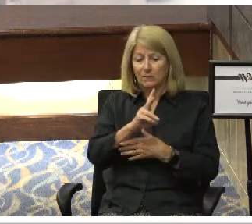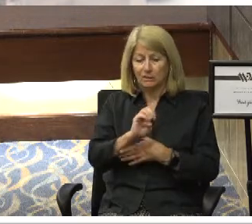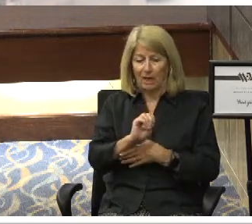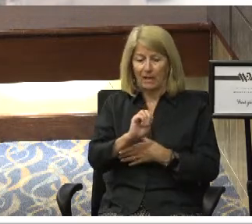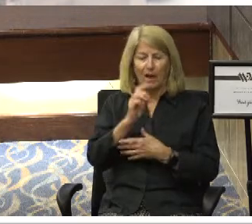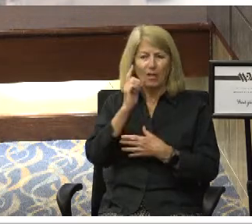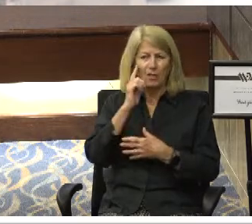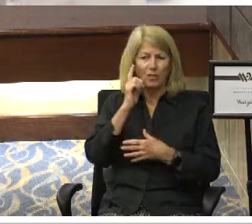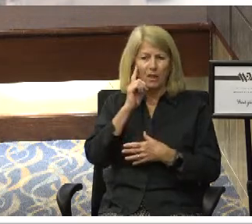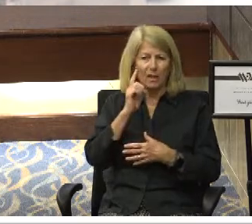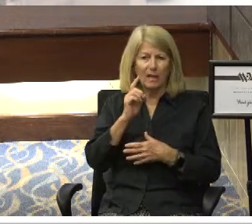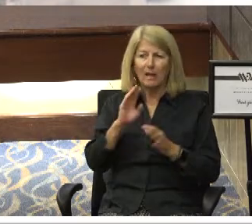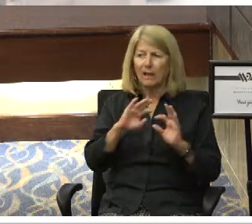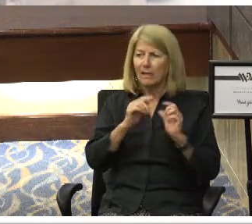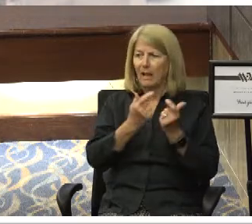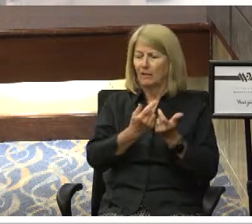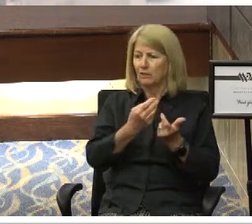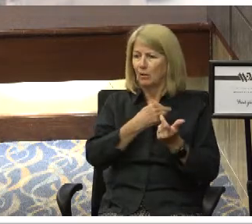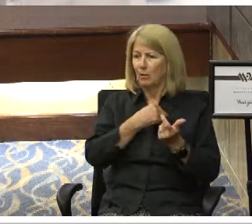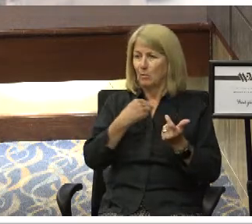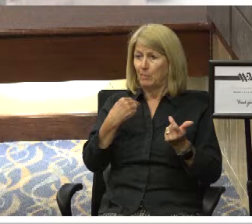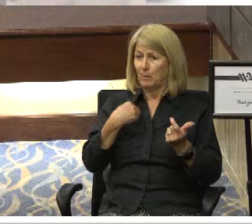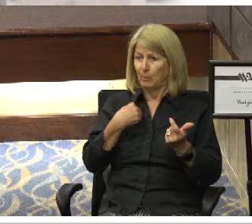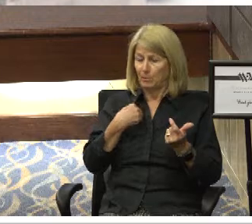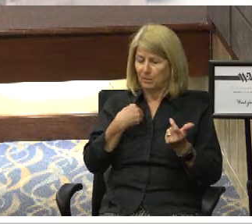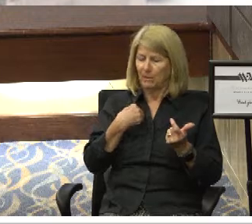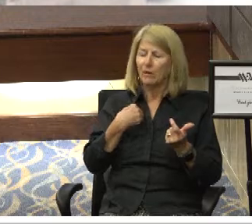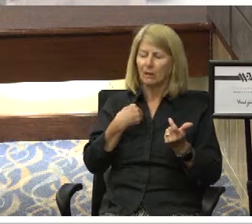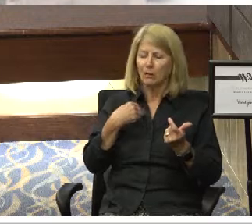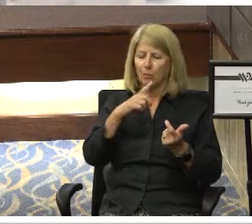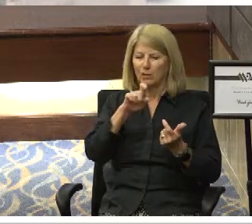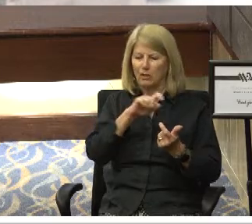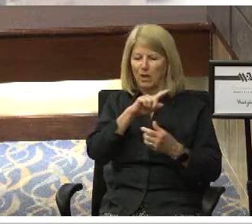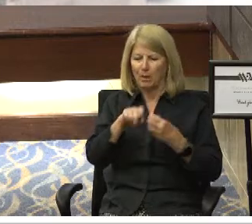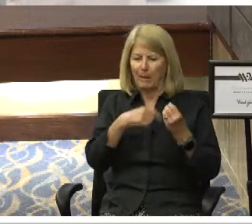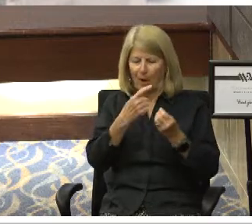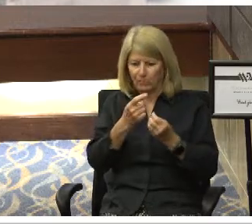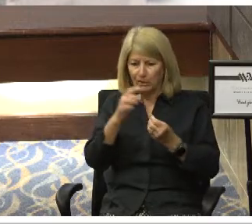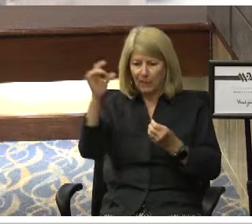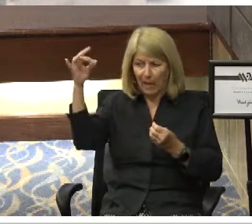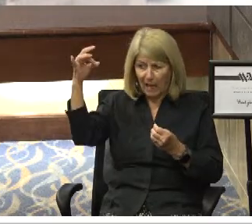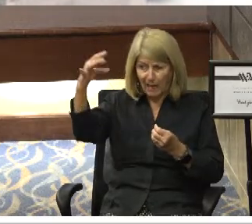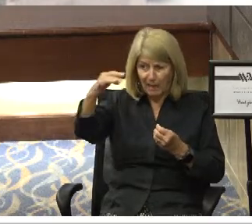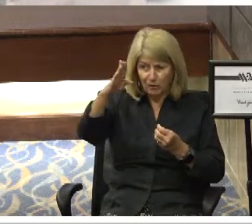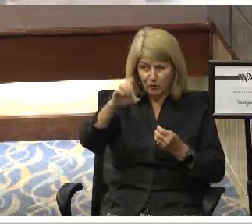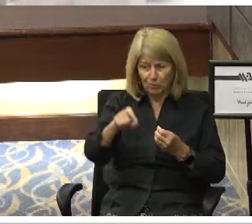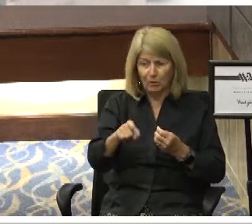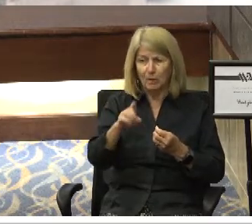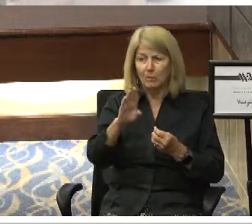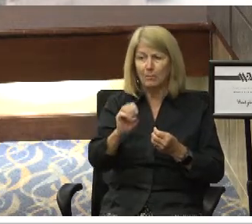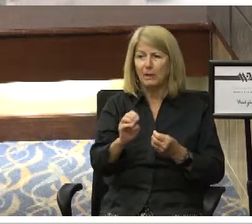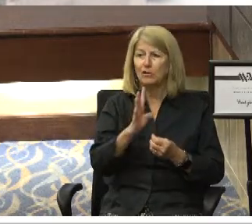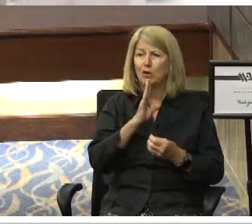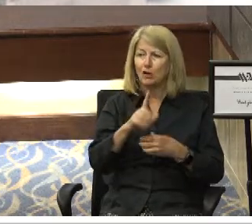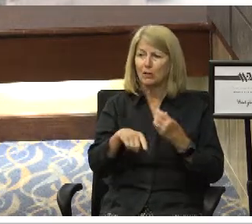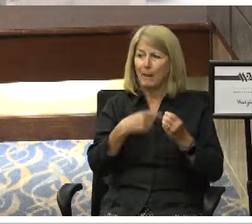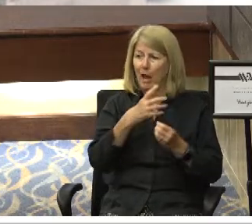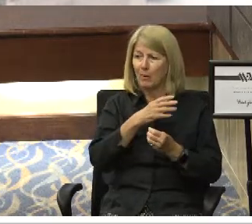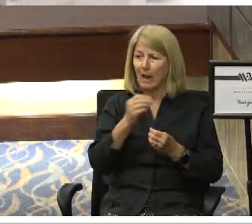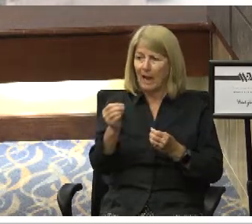Councilmember Rodriguez's questions about the significance of lighting should be addressed.